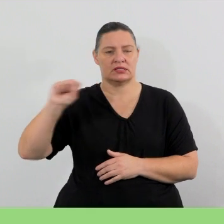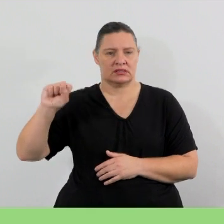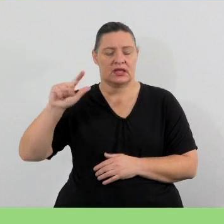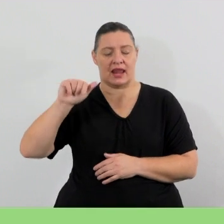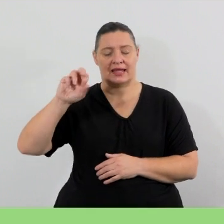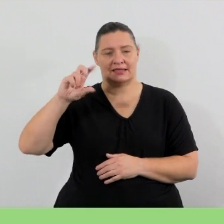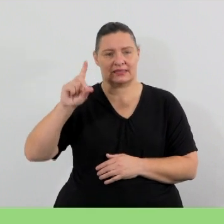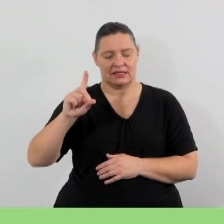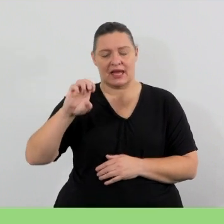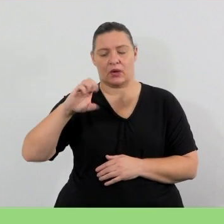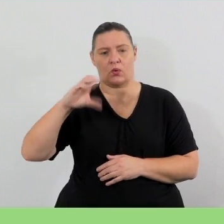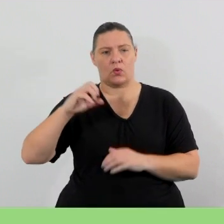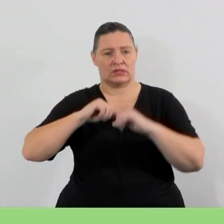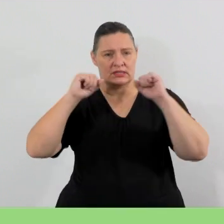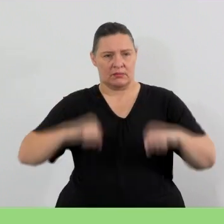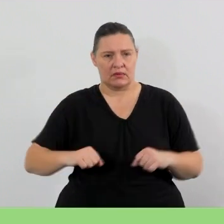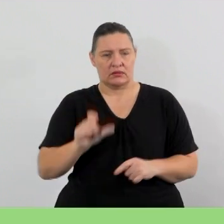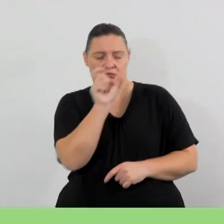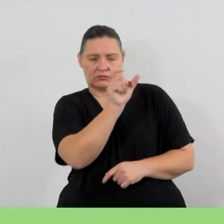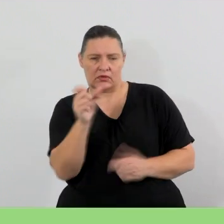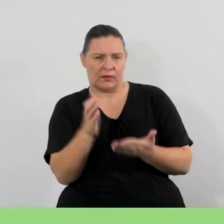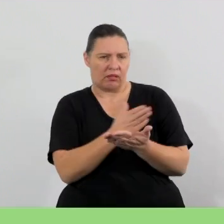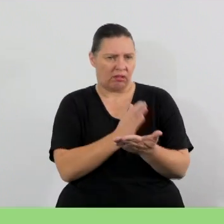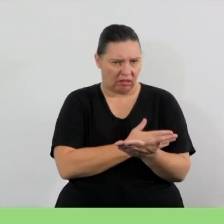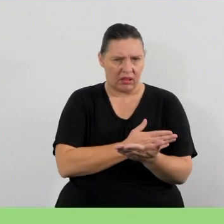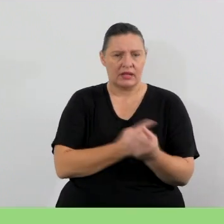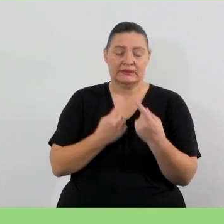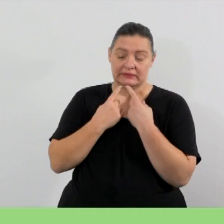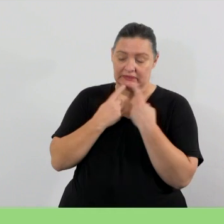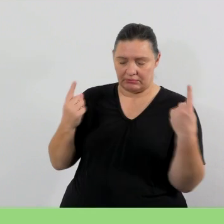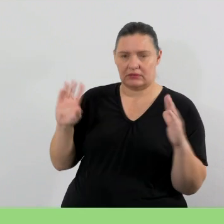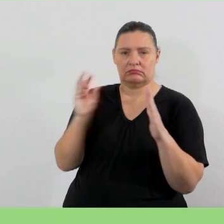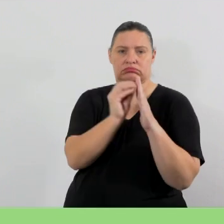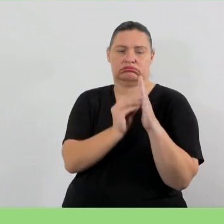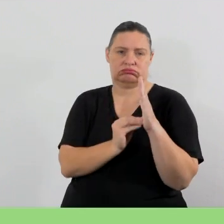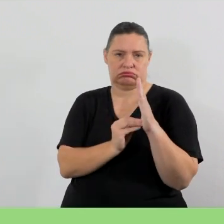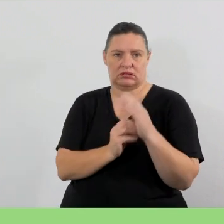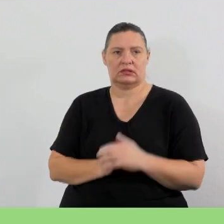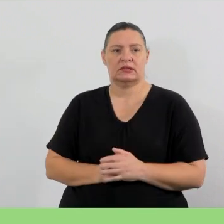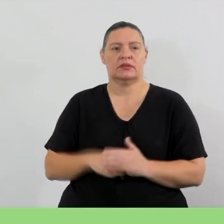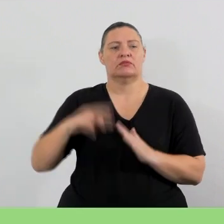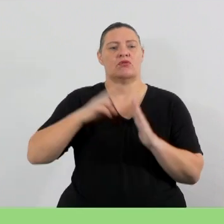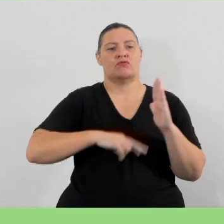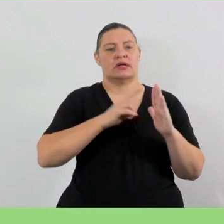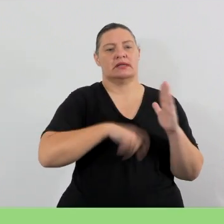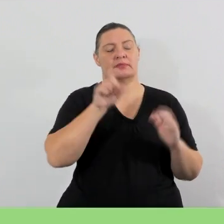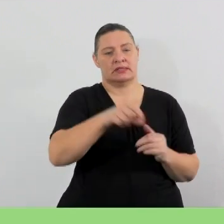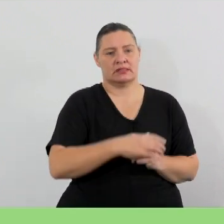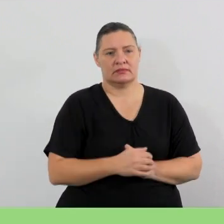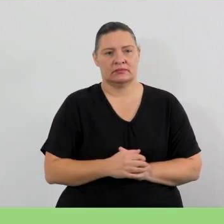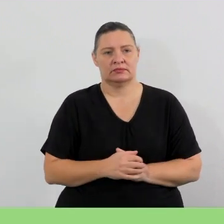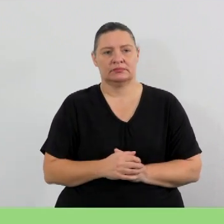ecosystem and fill in the missing words in the statement below. So this is the text or the passage that we have to read.